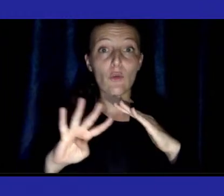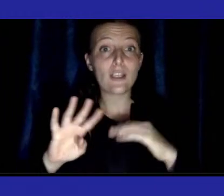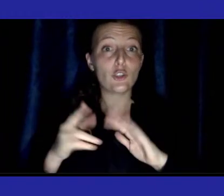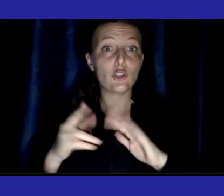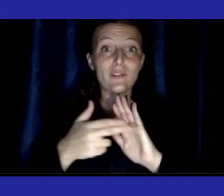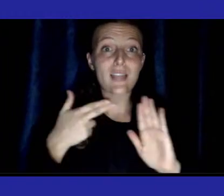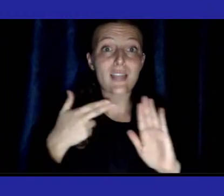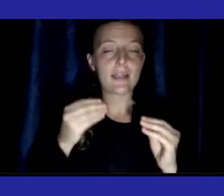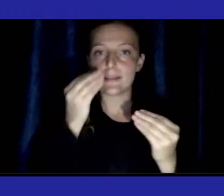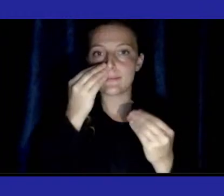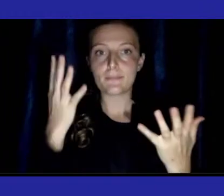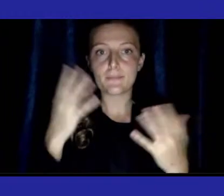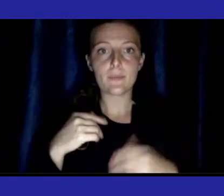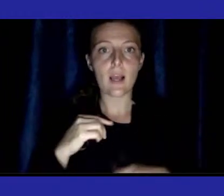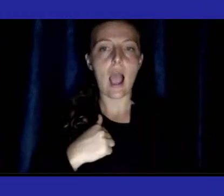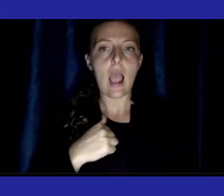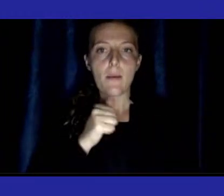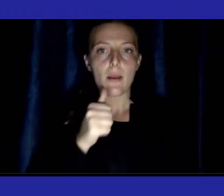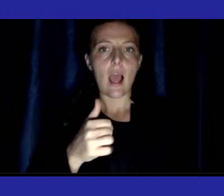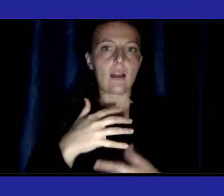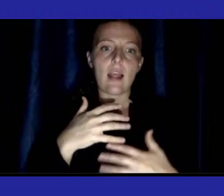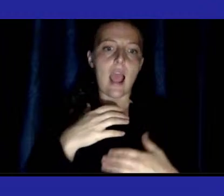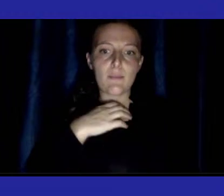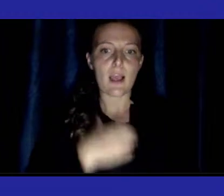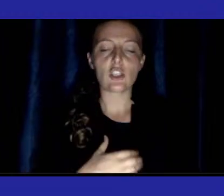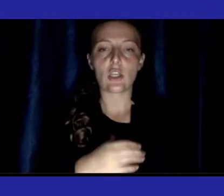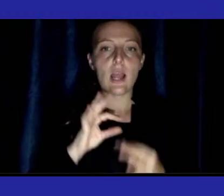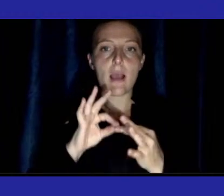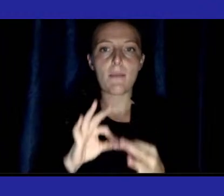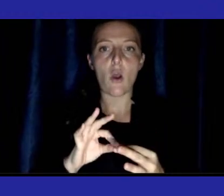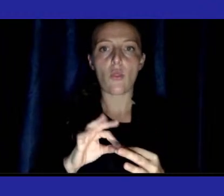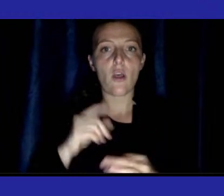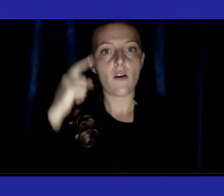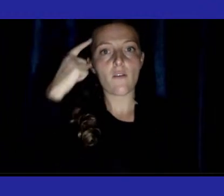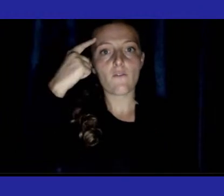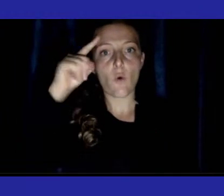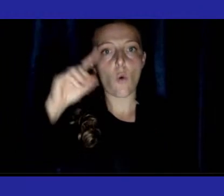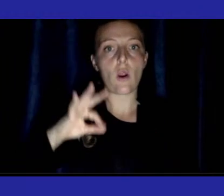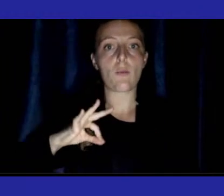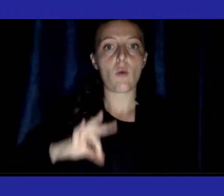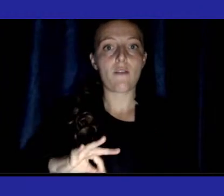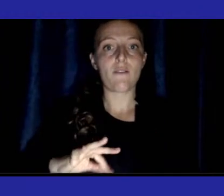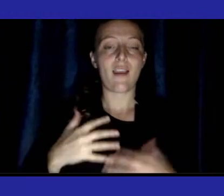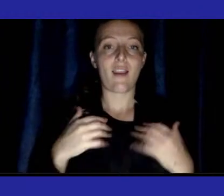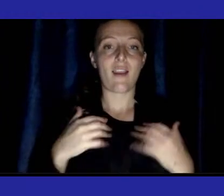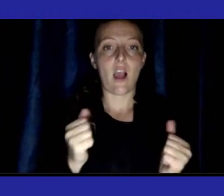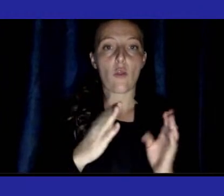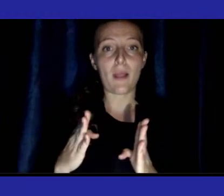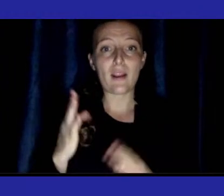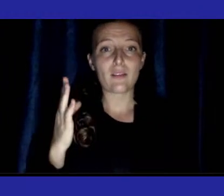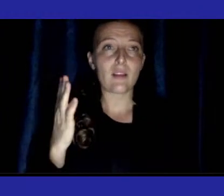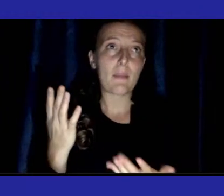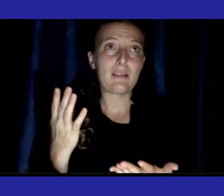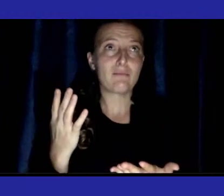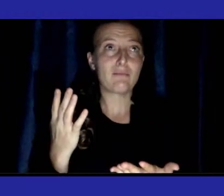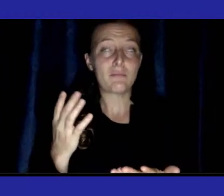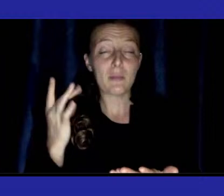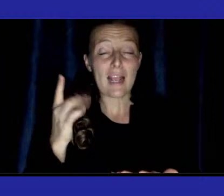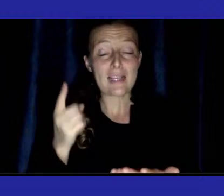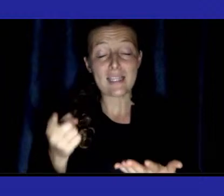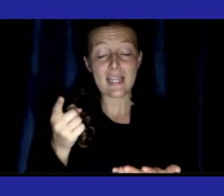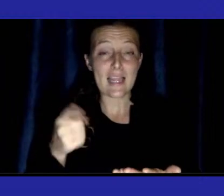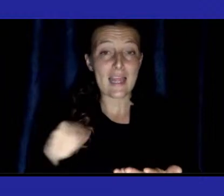the for-profit health plan, right, that wants us to see our patients, especially because they probably don't pay us very well. But it's